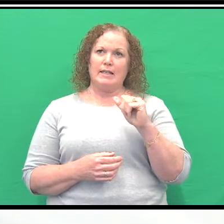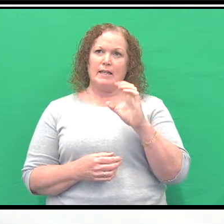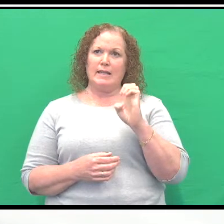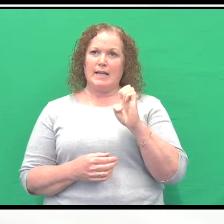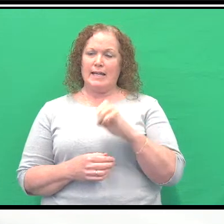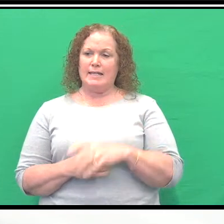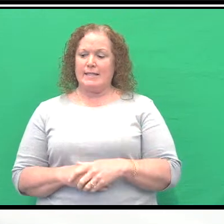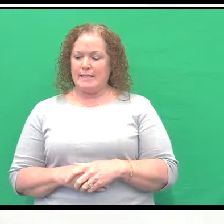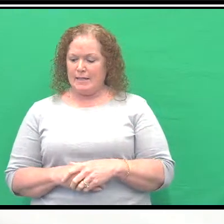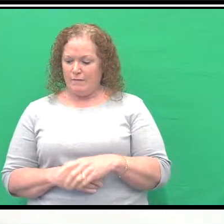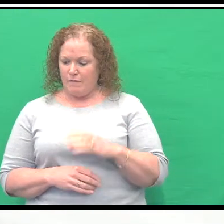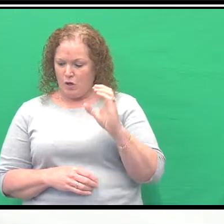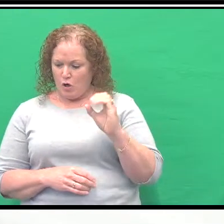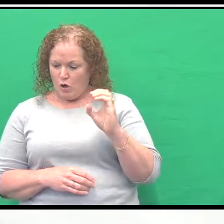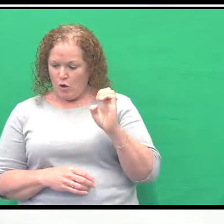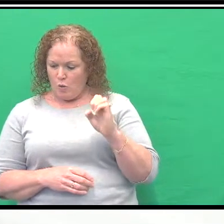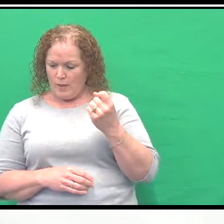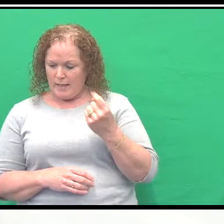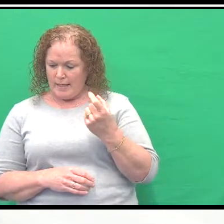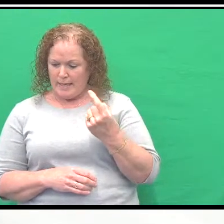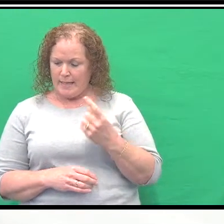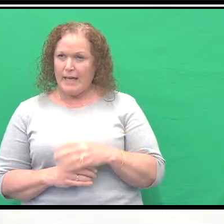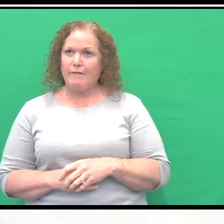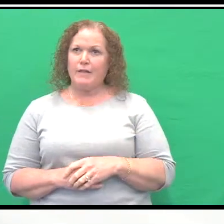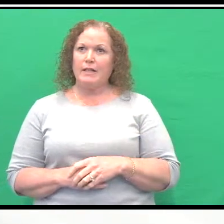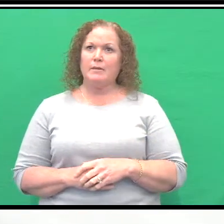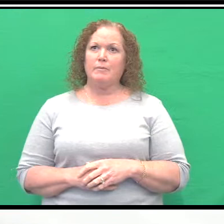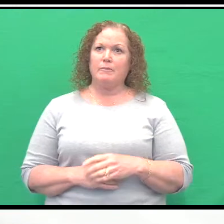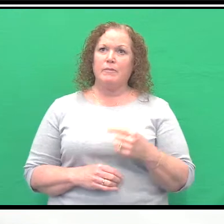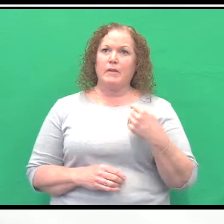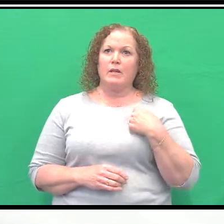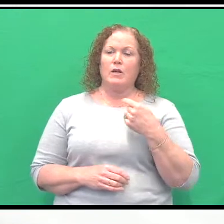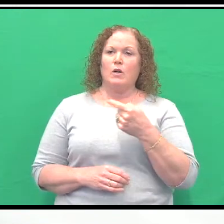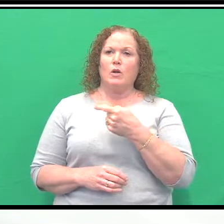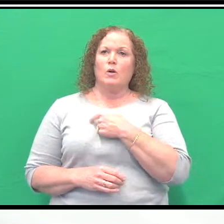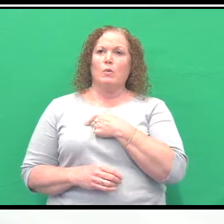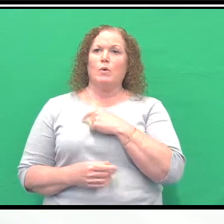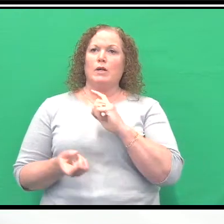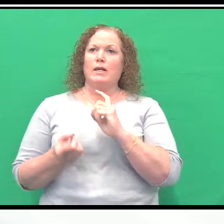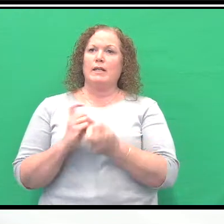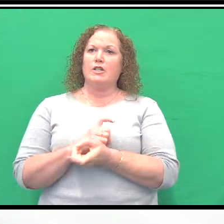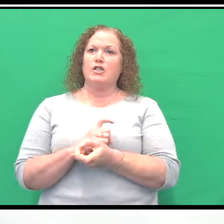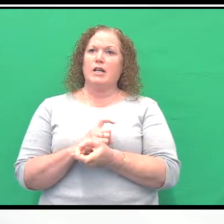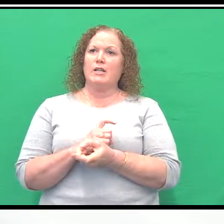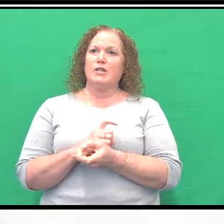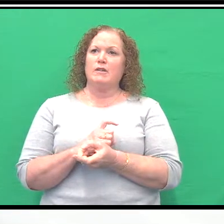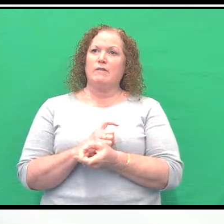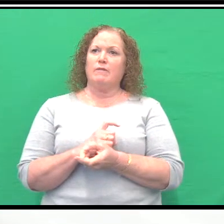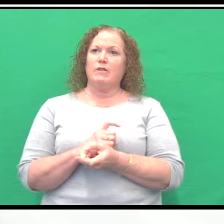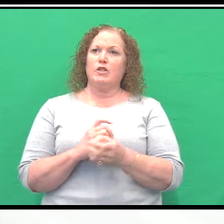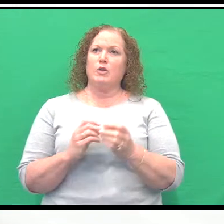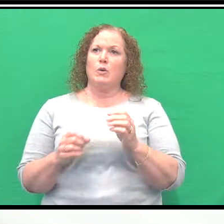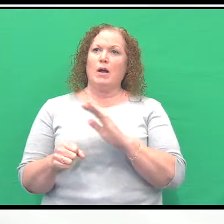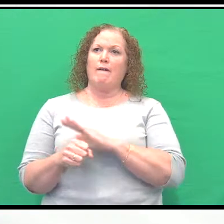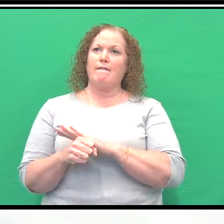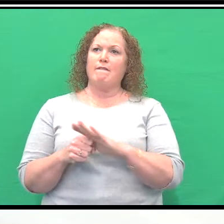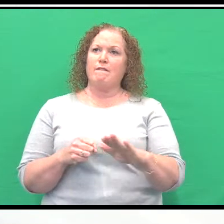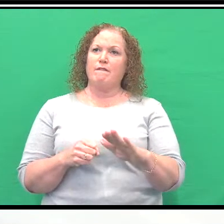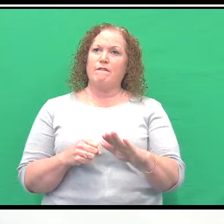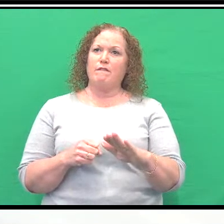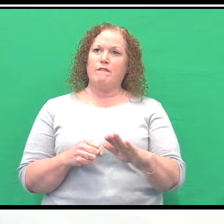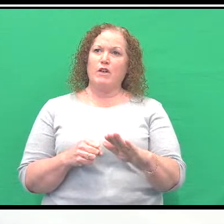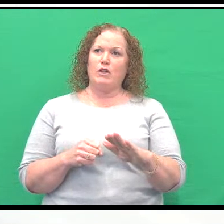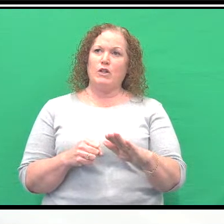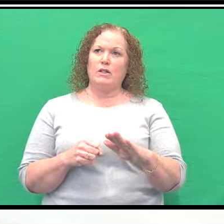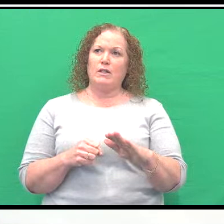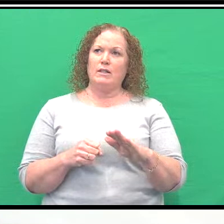motion with the amendment that we're going to change the split expulsion to a full expulsion? Move for approval. We have a motion. How about a